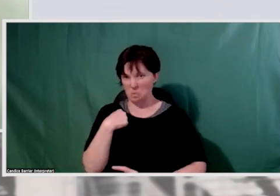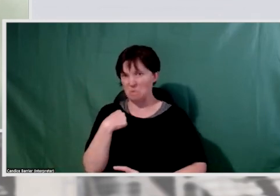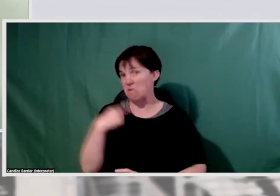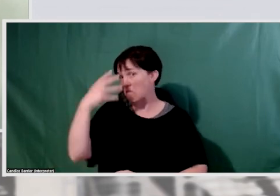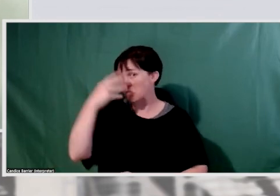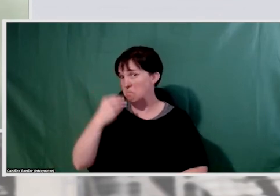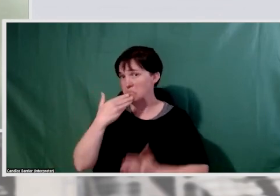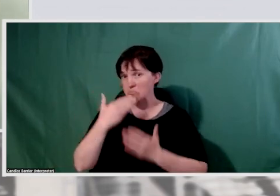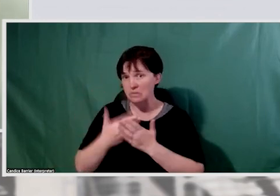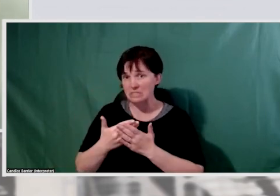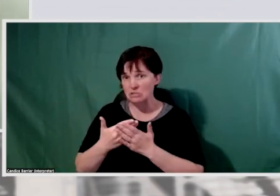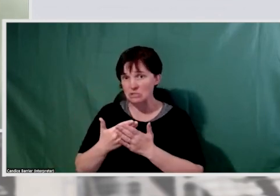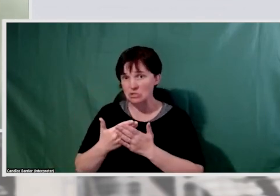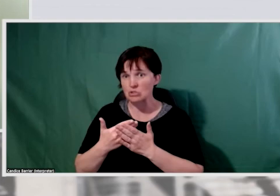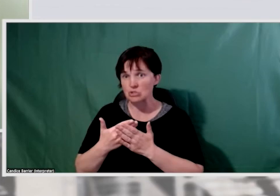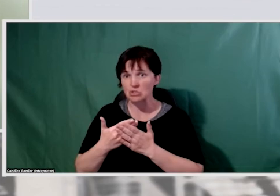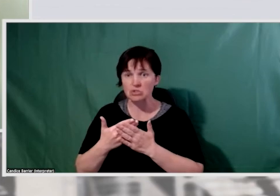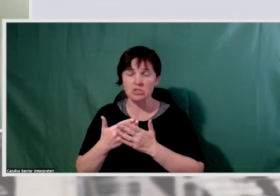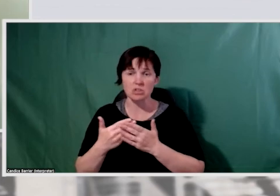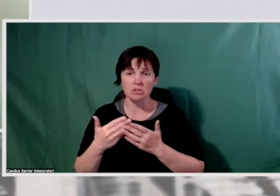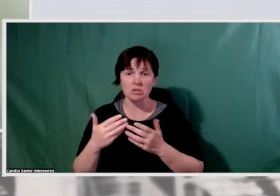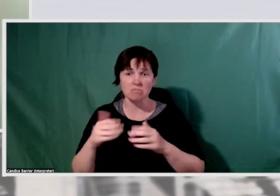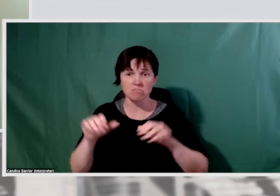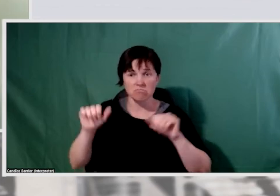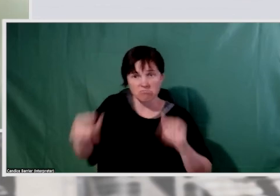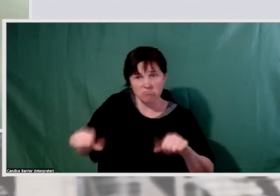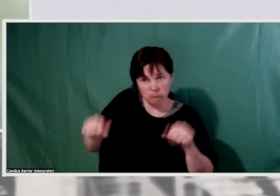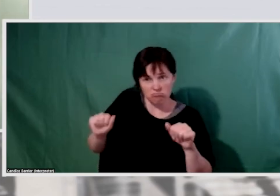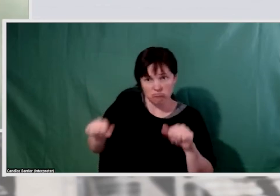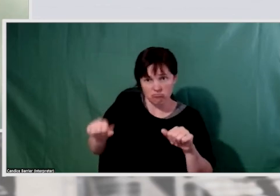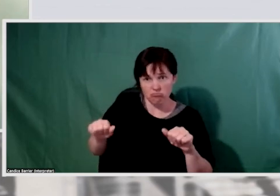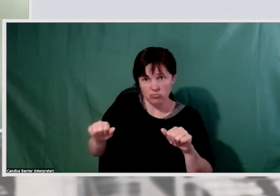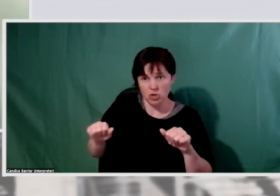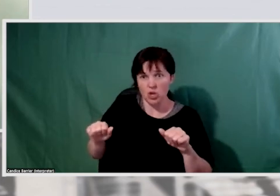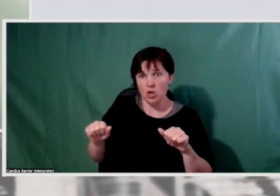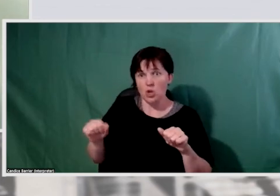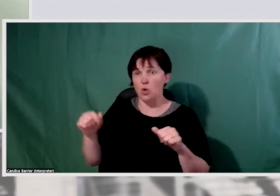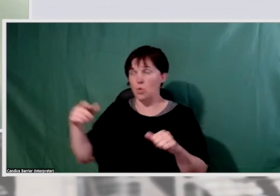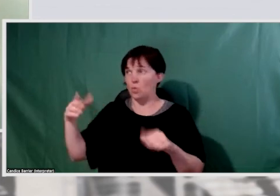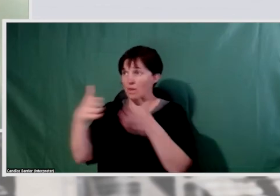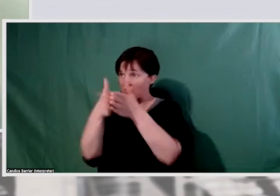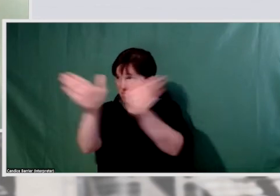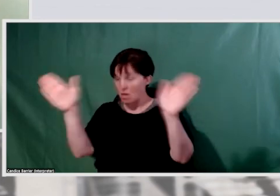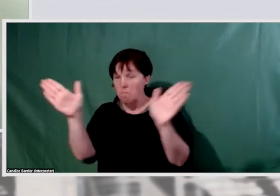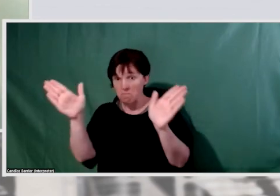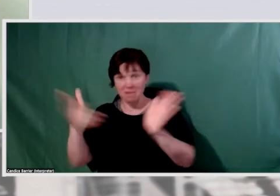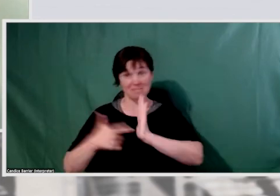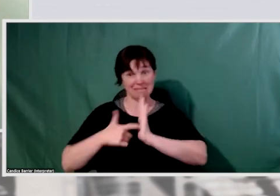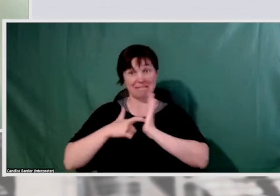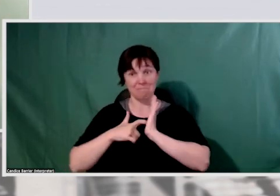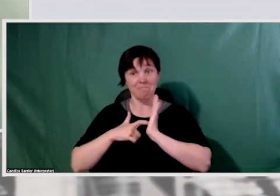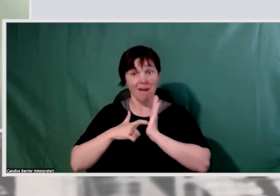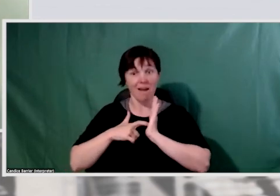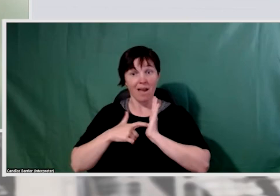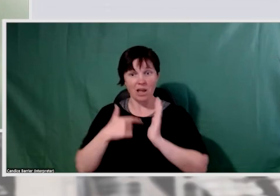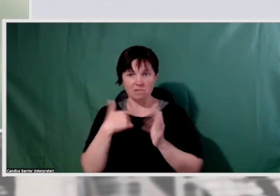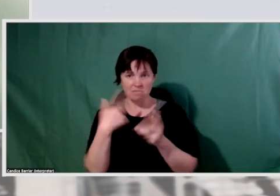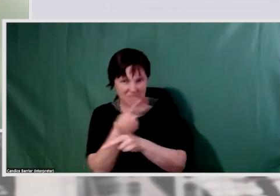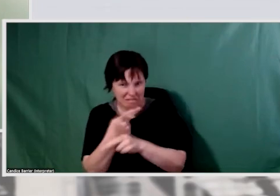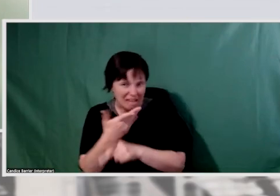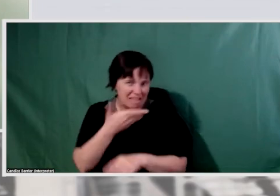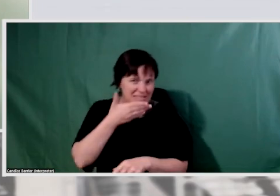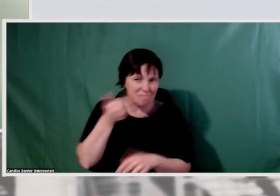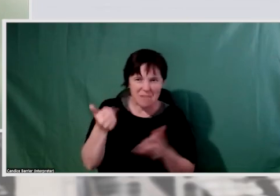of latitude in when there is public demand and community demand to figure out the best